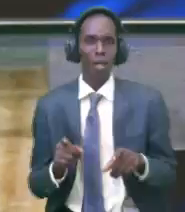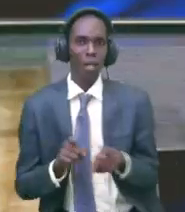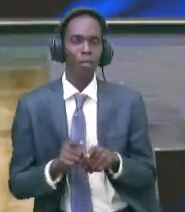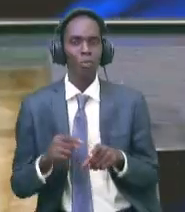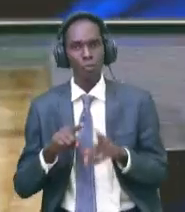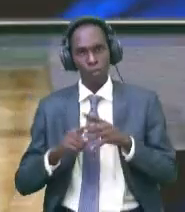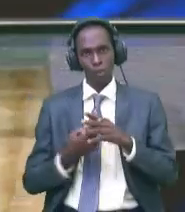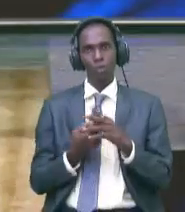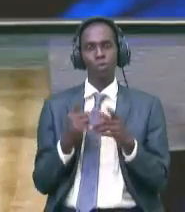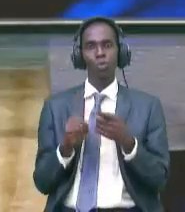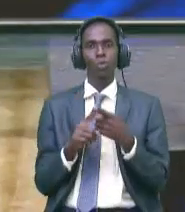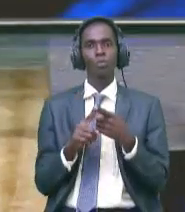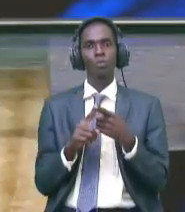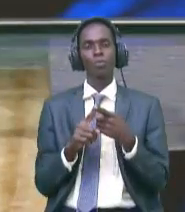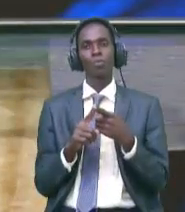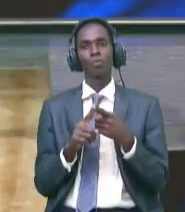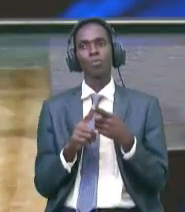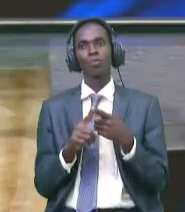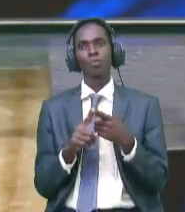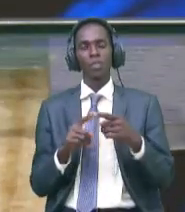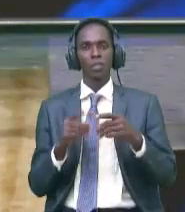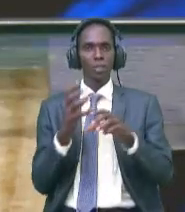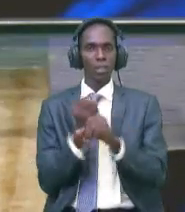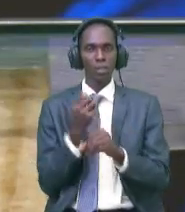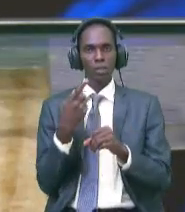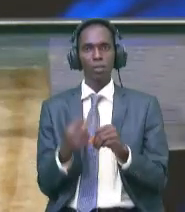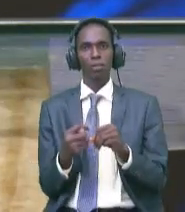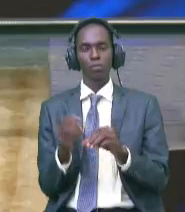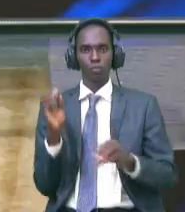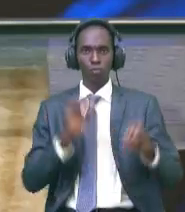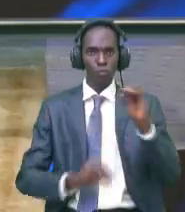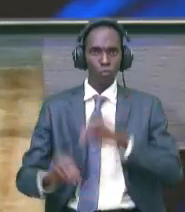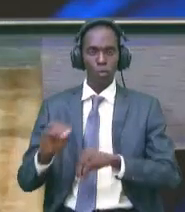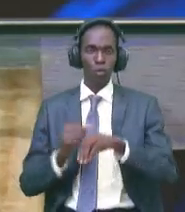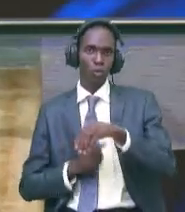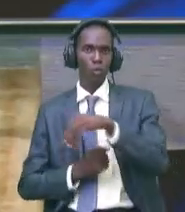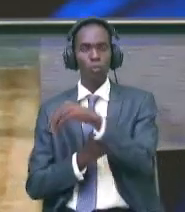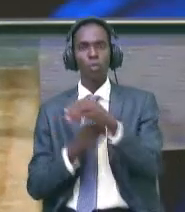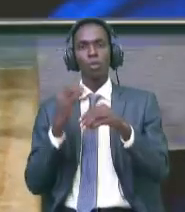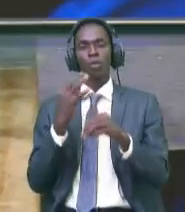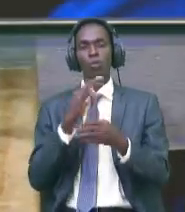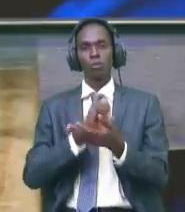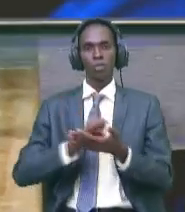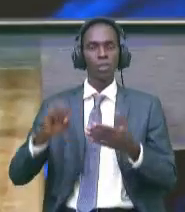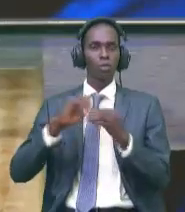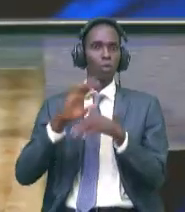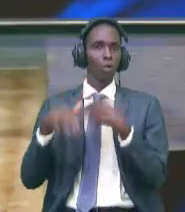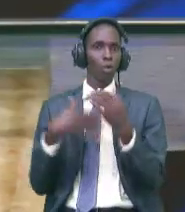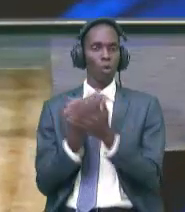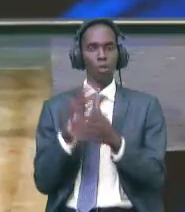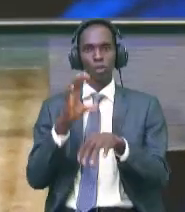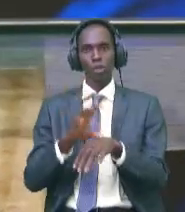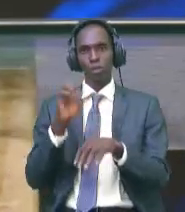consecration and the contribution of saints in all churches. Number